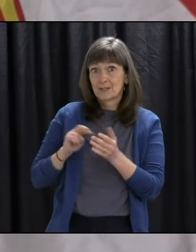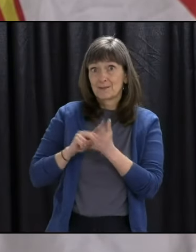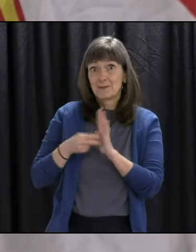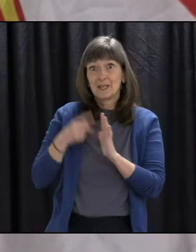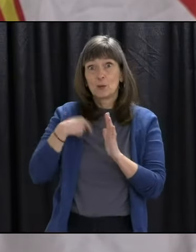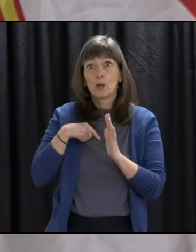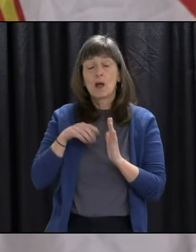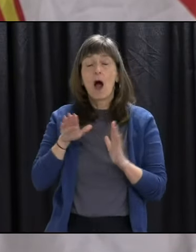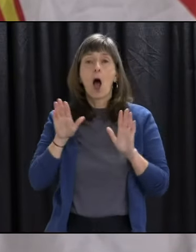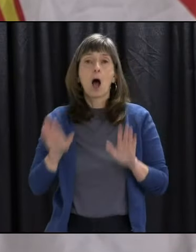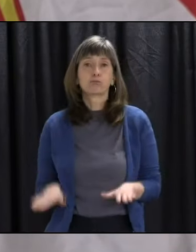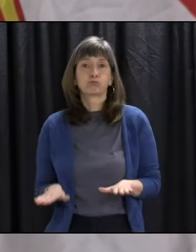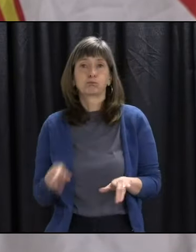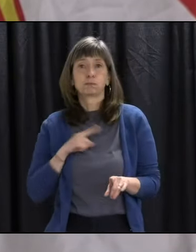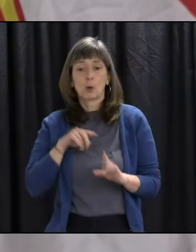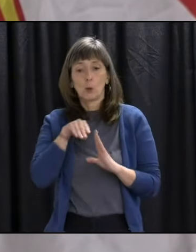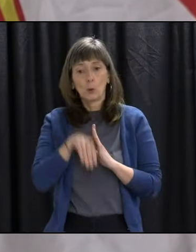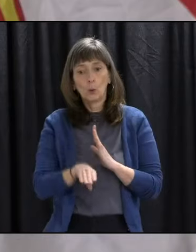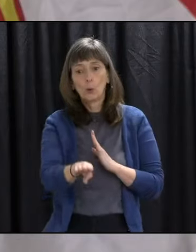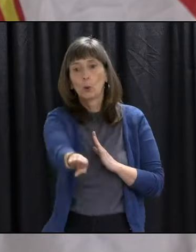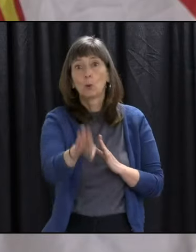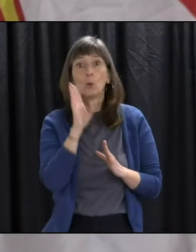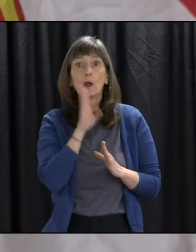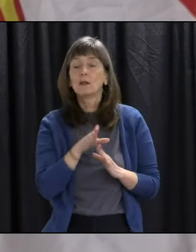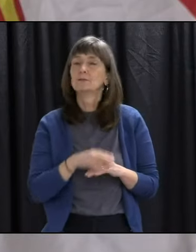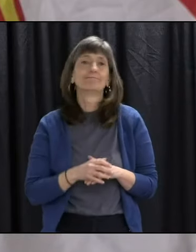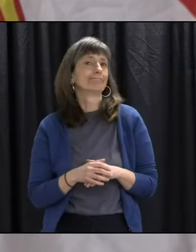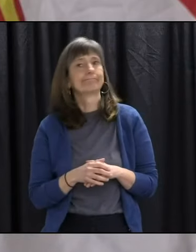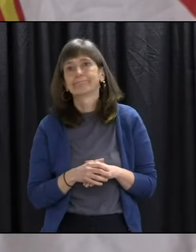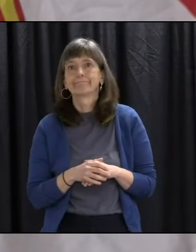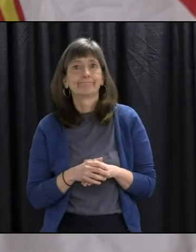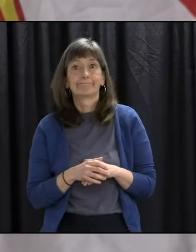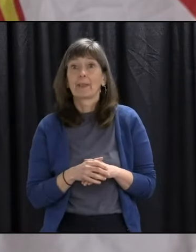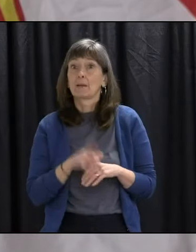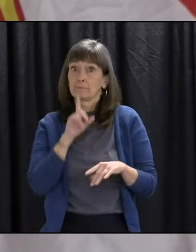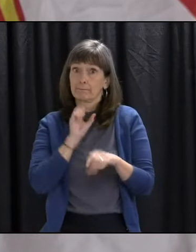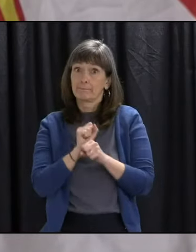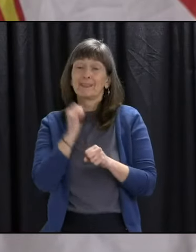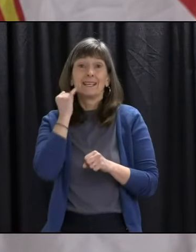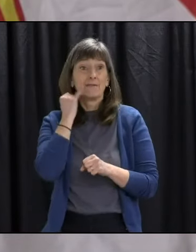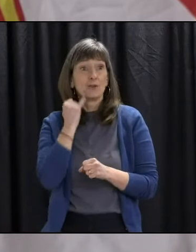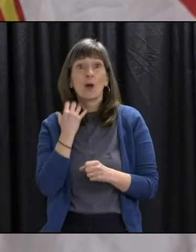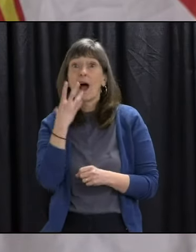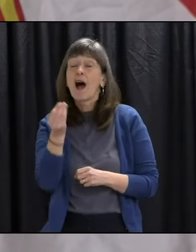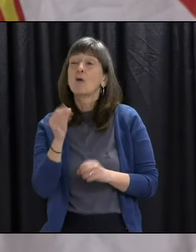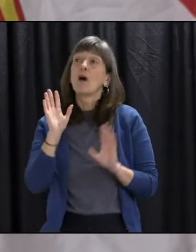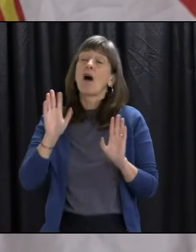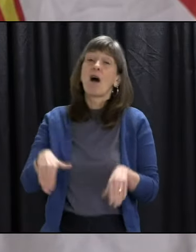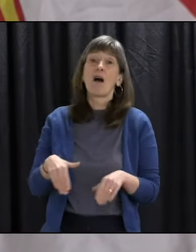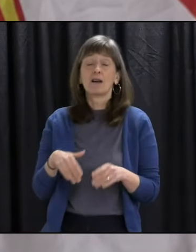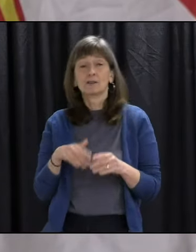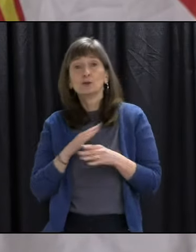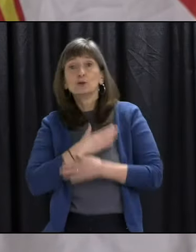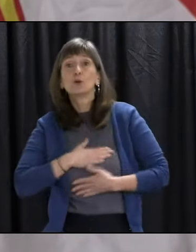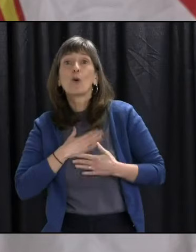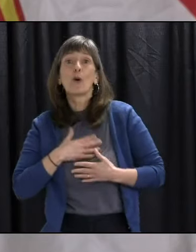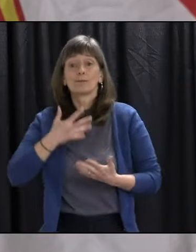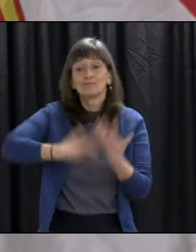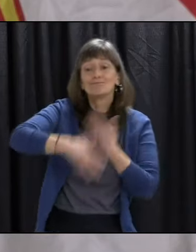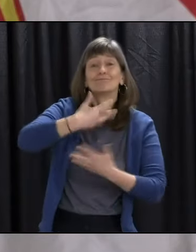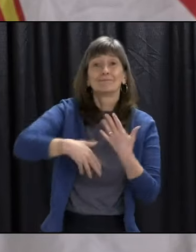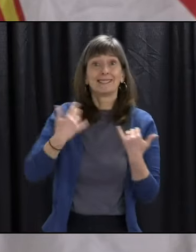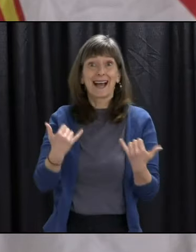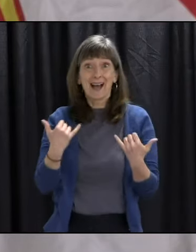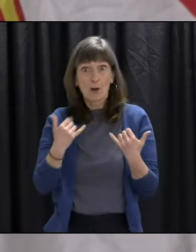If you relax your physical distancing measures now, I assure you that in 2 weeks, we will be in a very different place. So